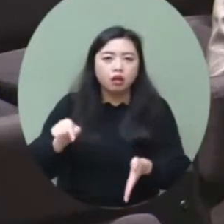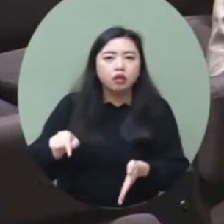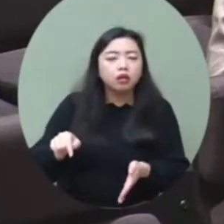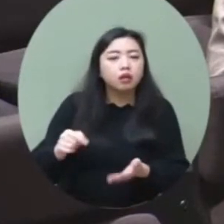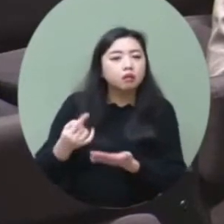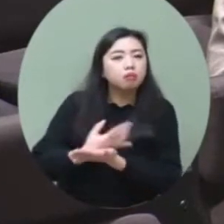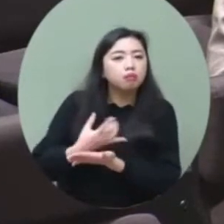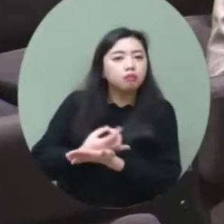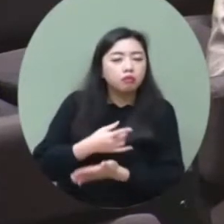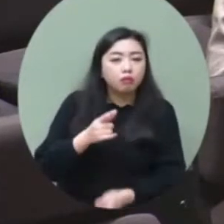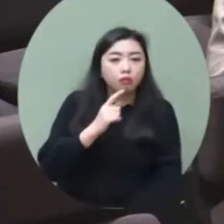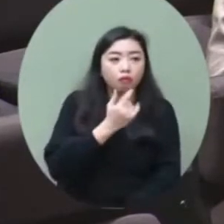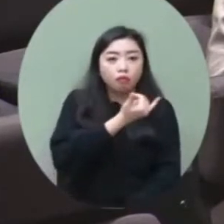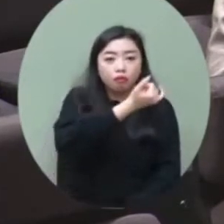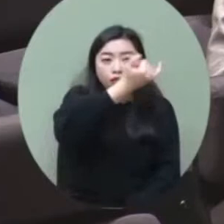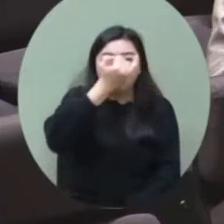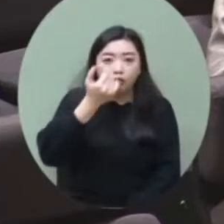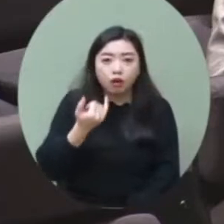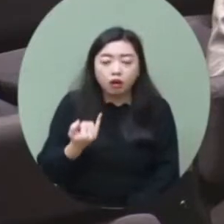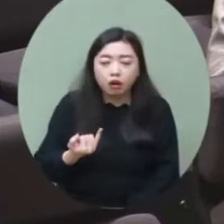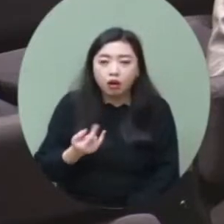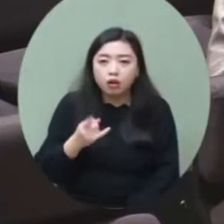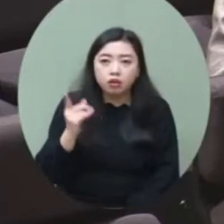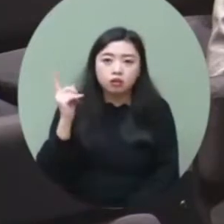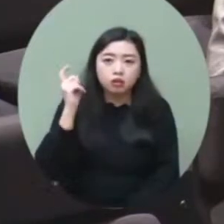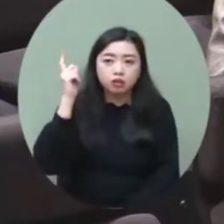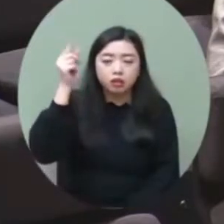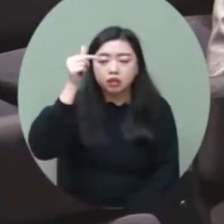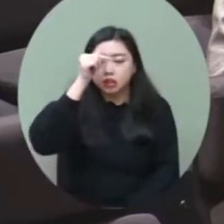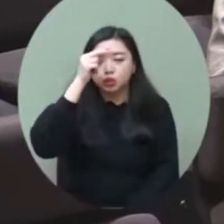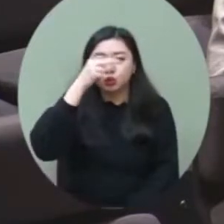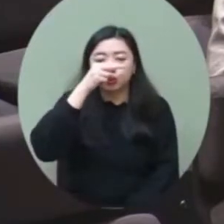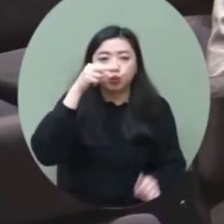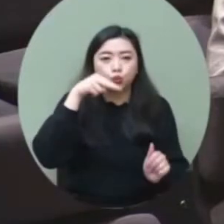the isolation order mentioned by Dr. Zhuang,